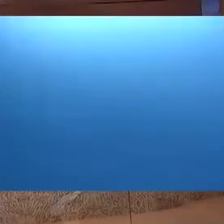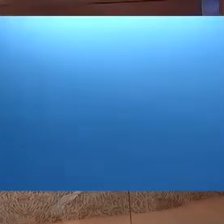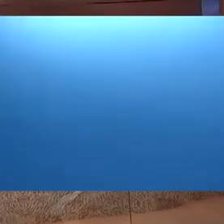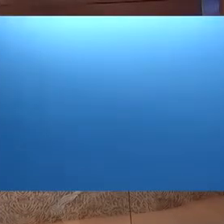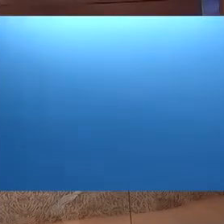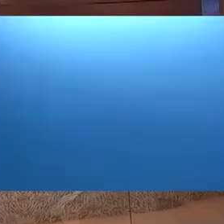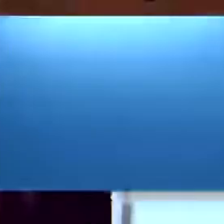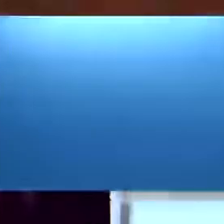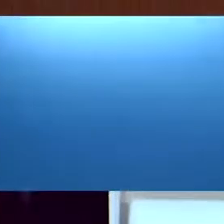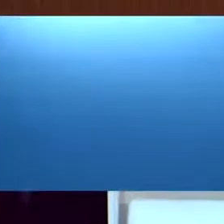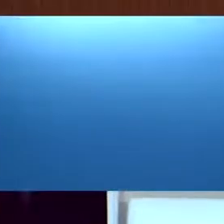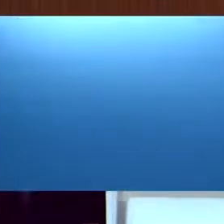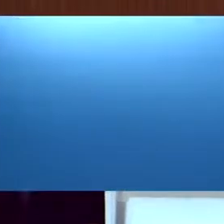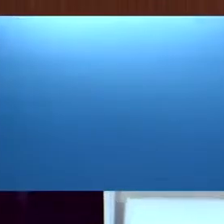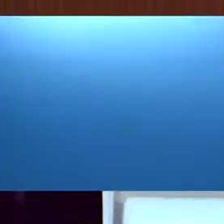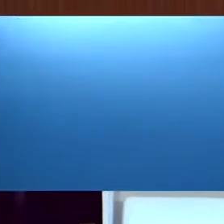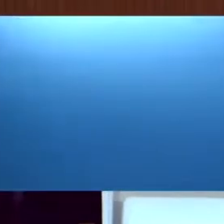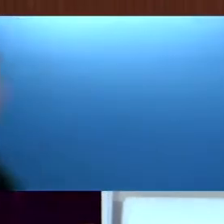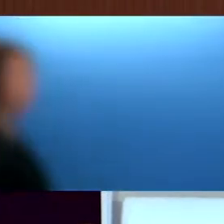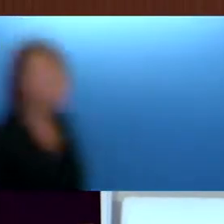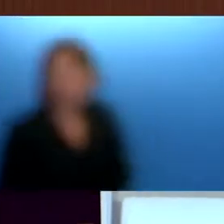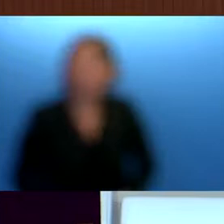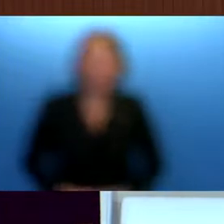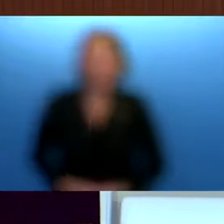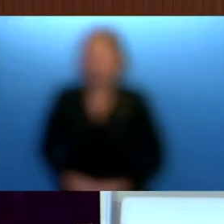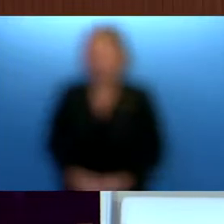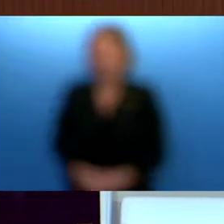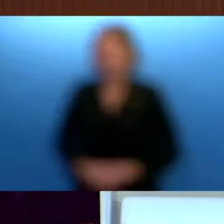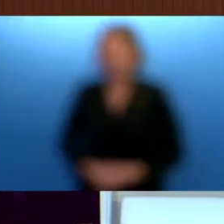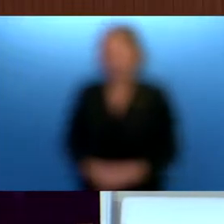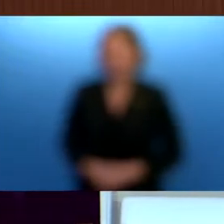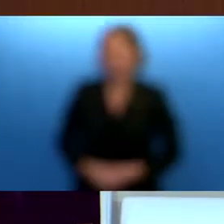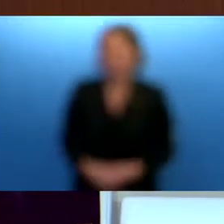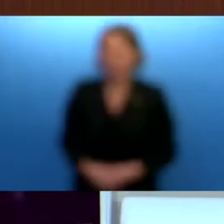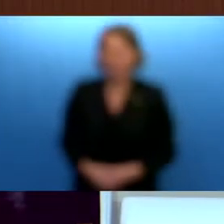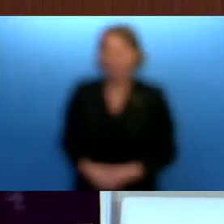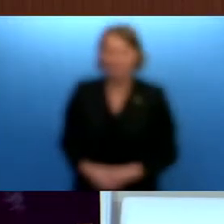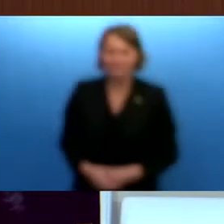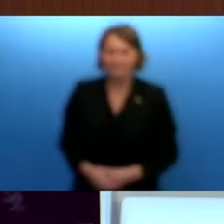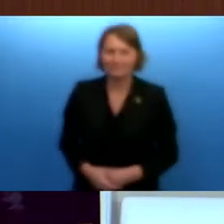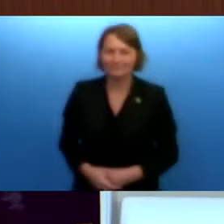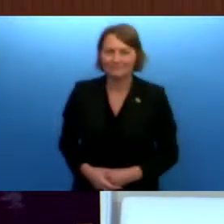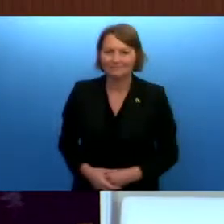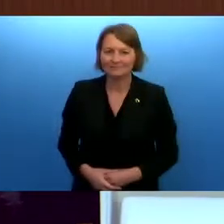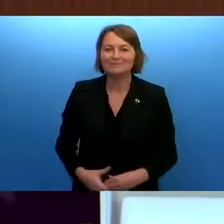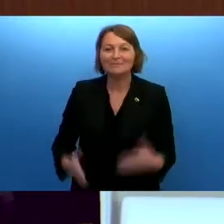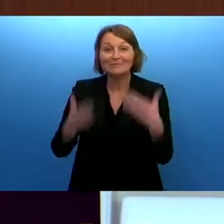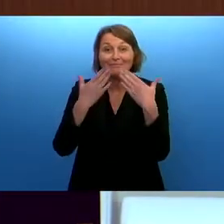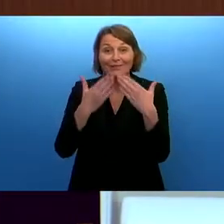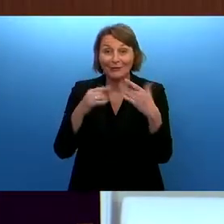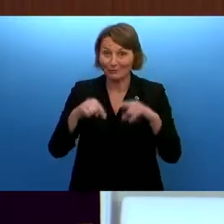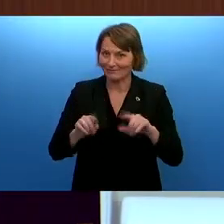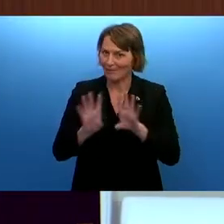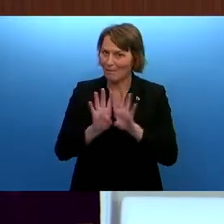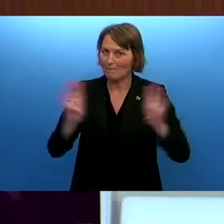And thank you for coming to this panel debate organised by the World Federation of the Deaf